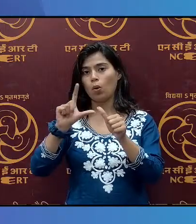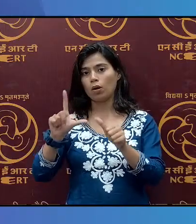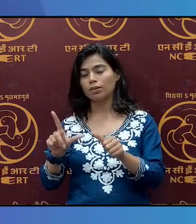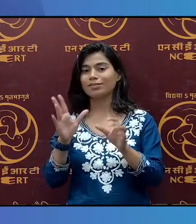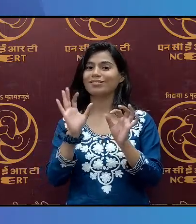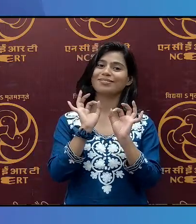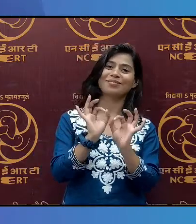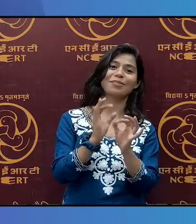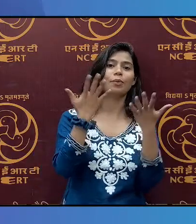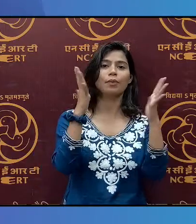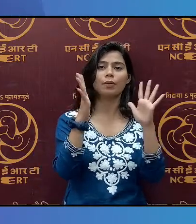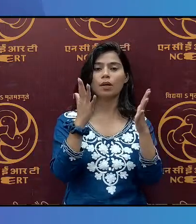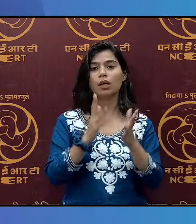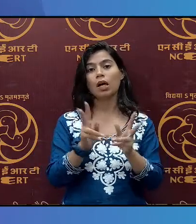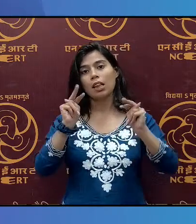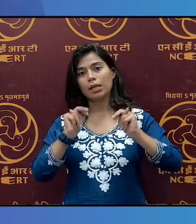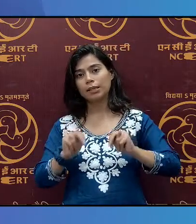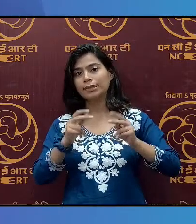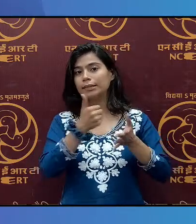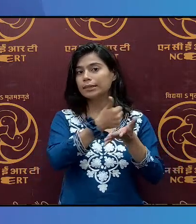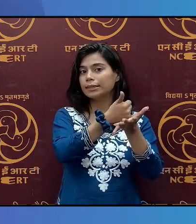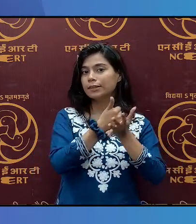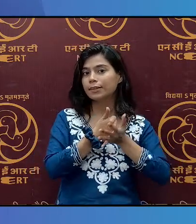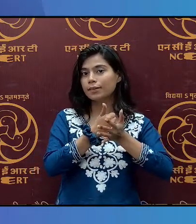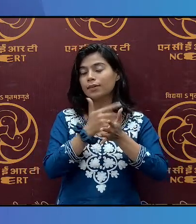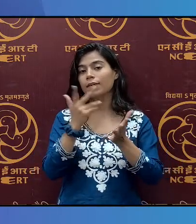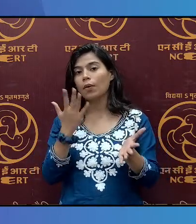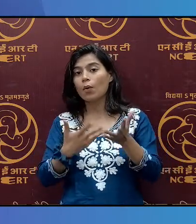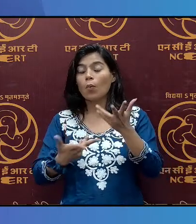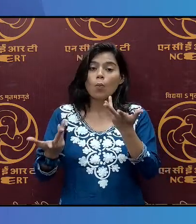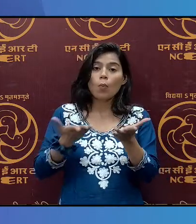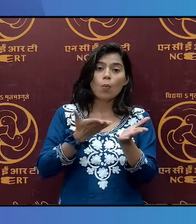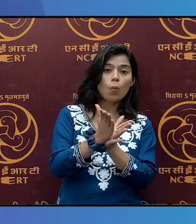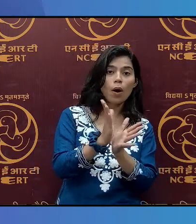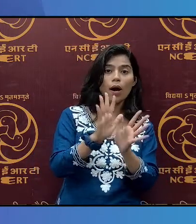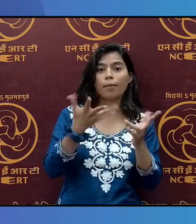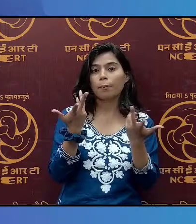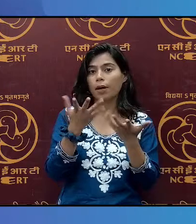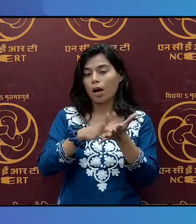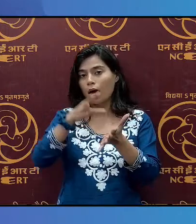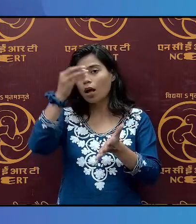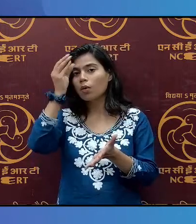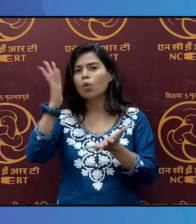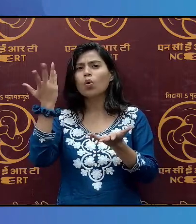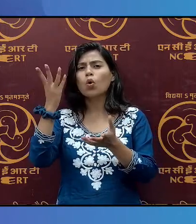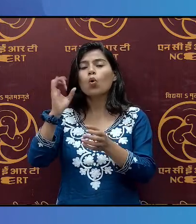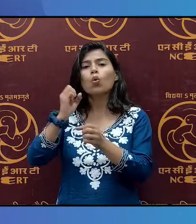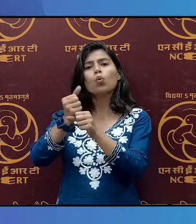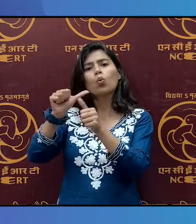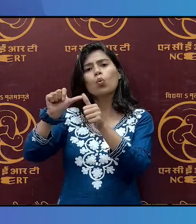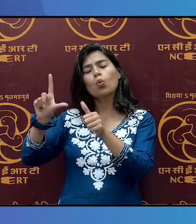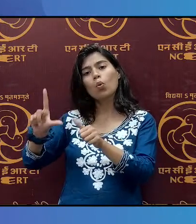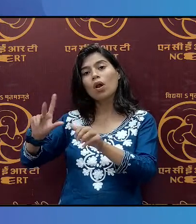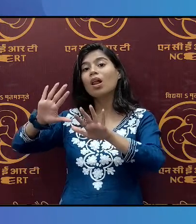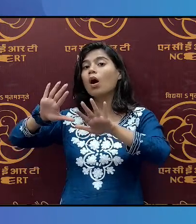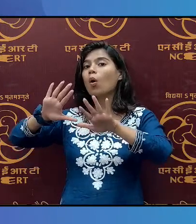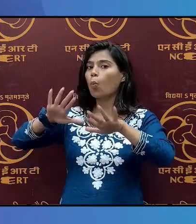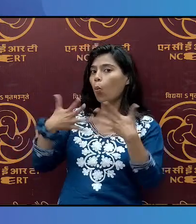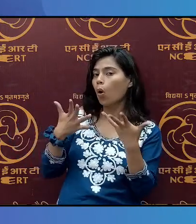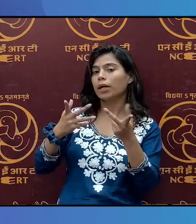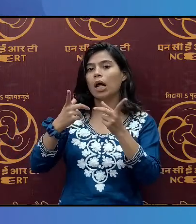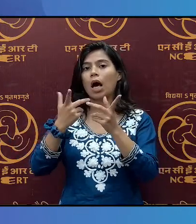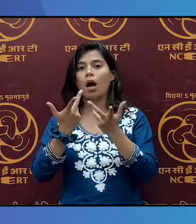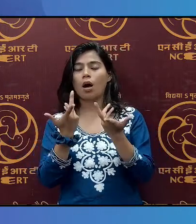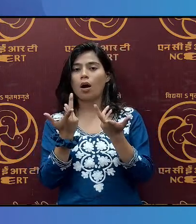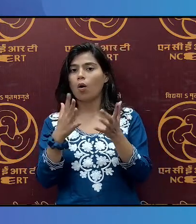nice, sir. Needs provide the why behind learning, and while goals provide the what and how. Together they